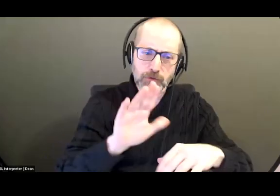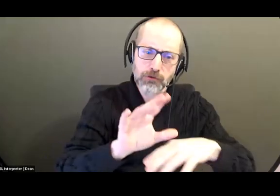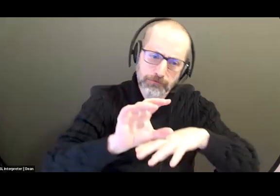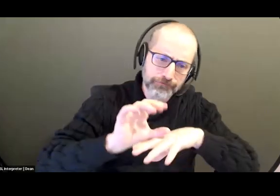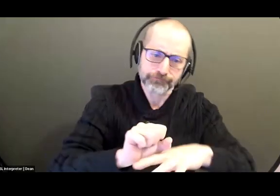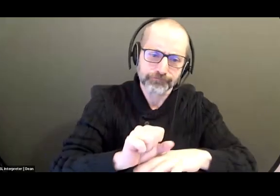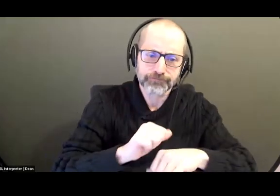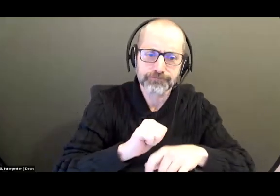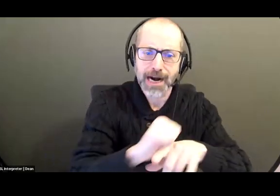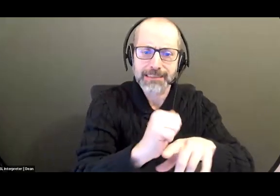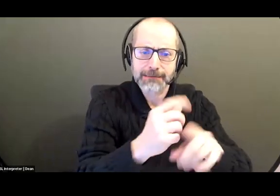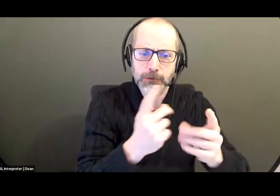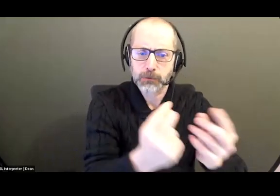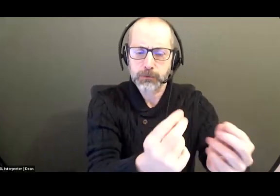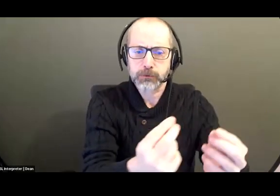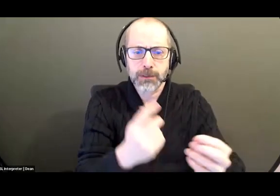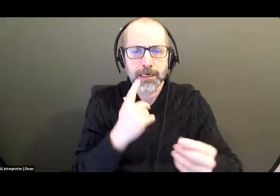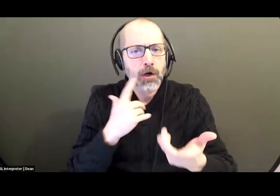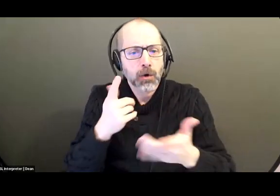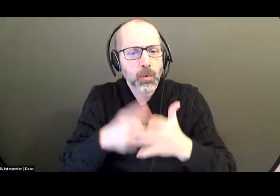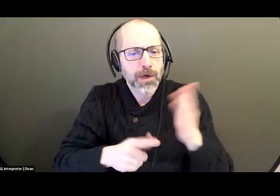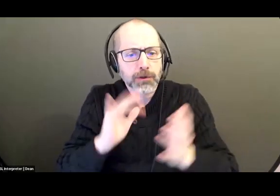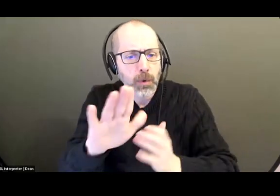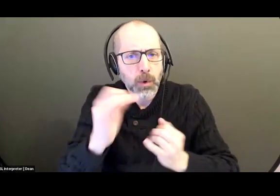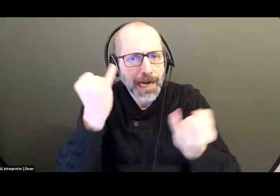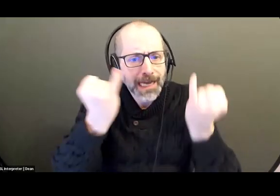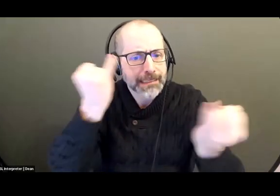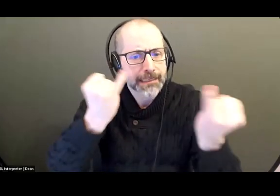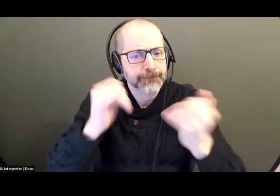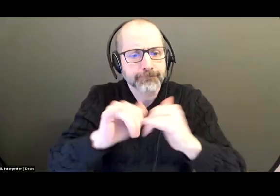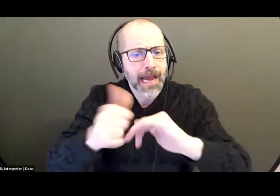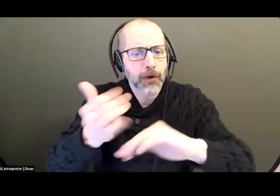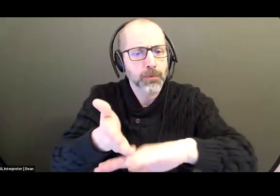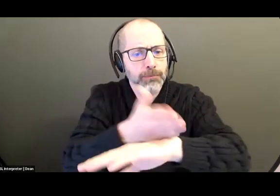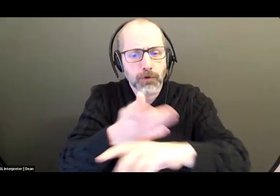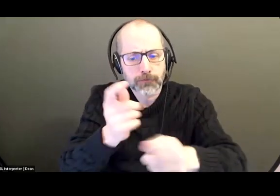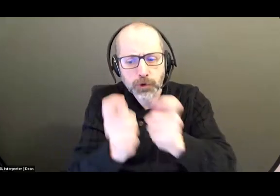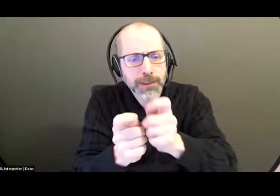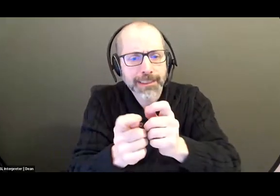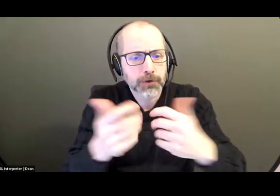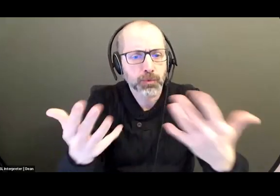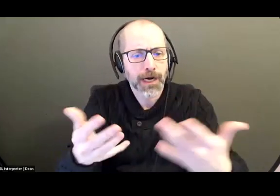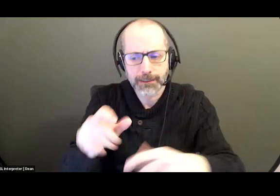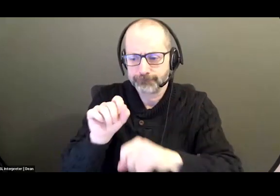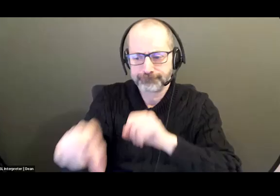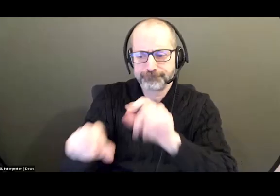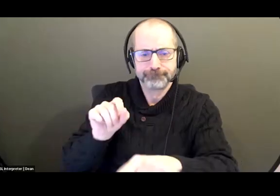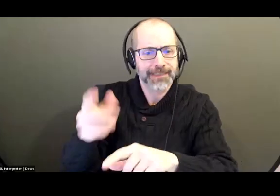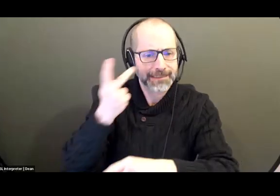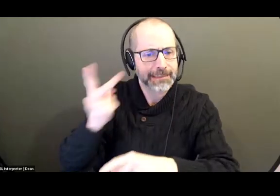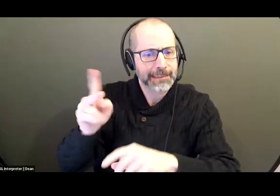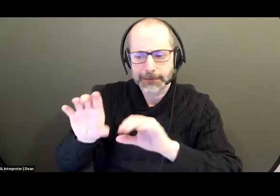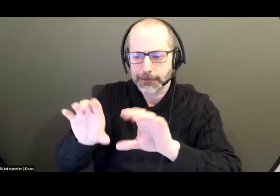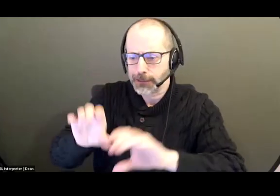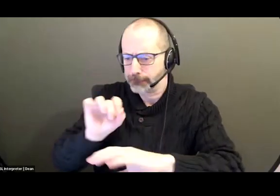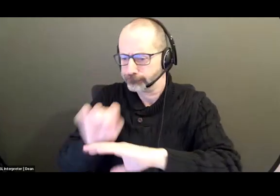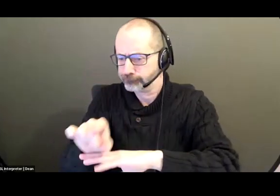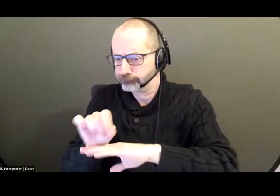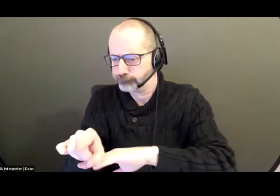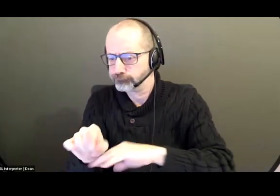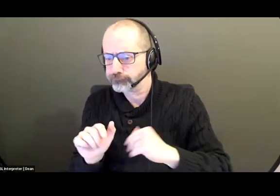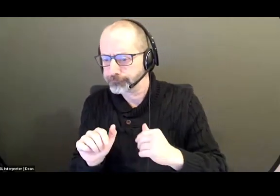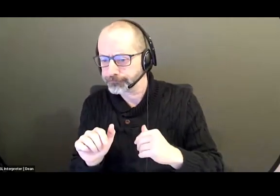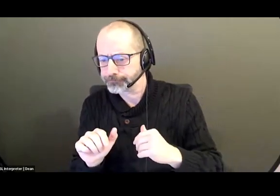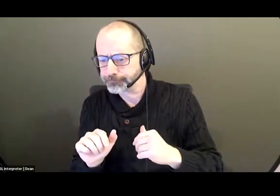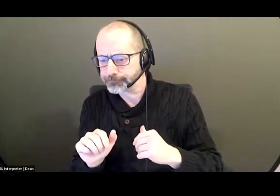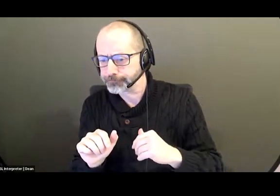advancing health equity in practice? Again, please share your ideas in the chat, just to get a sense to see what we're all